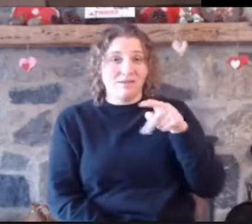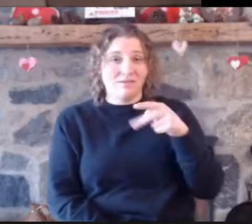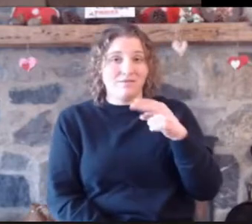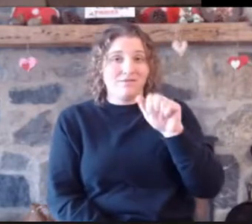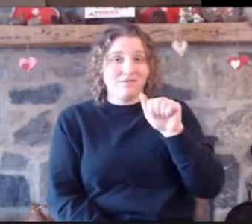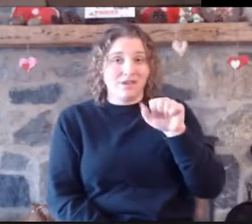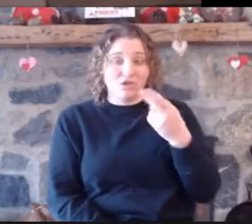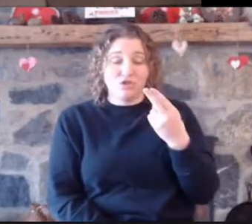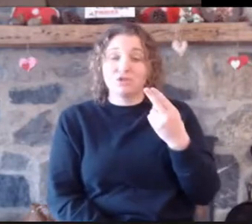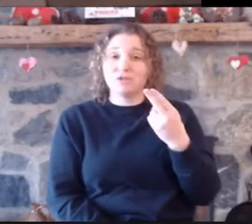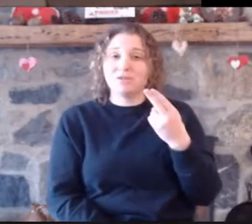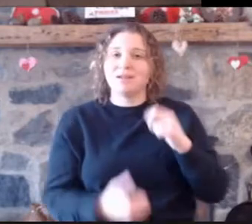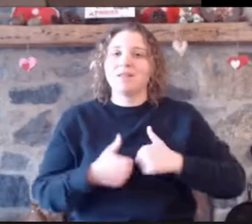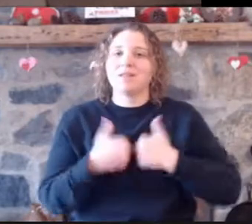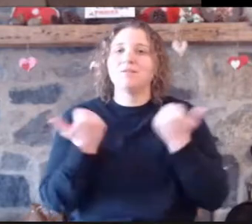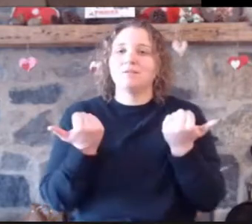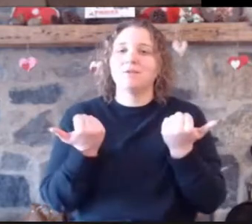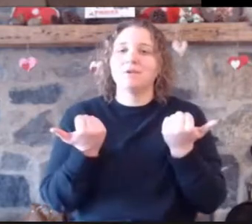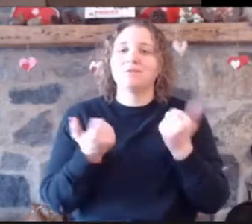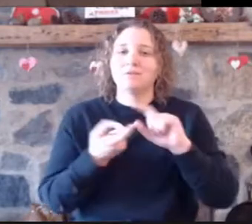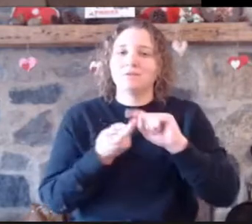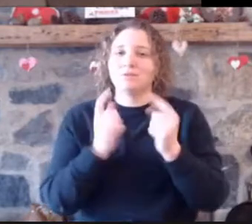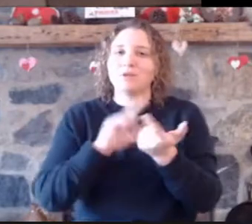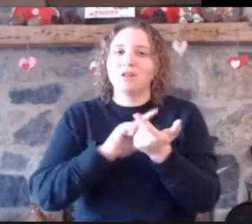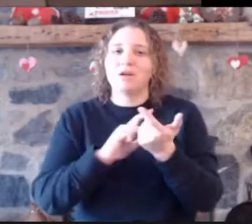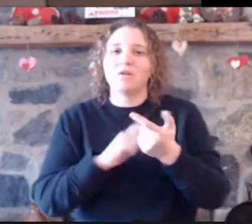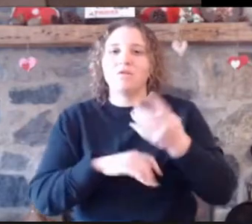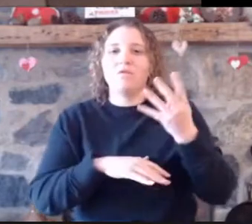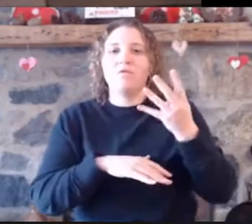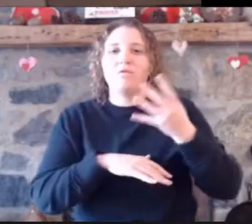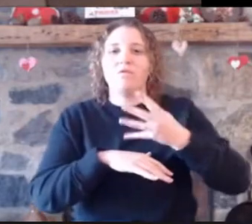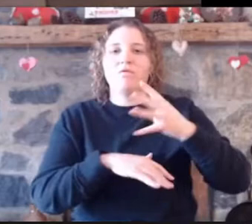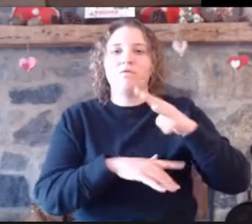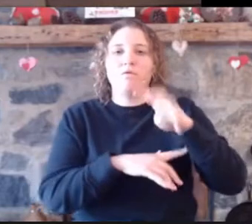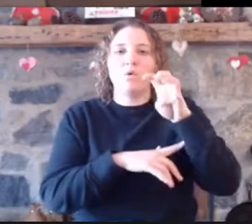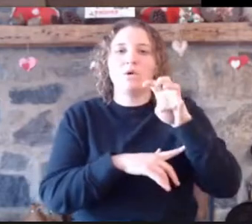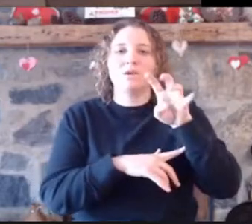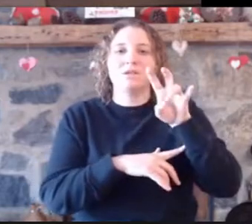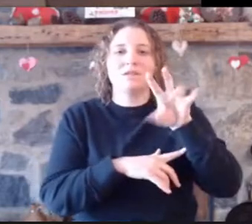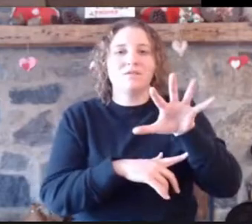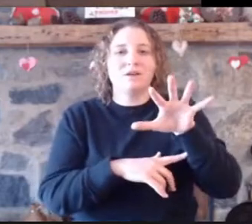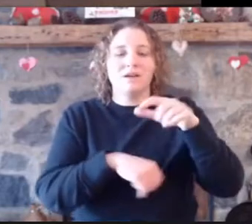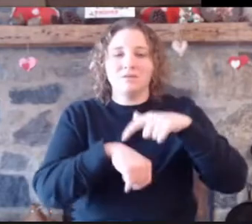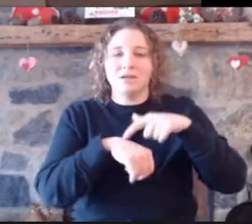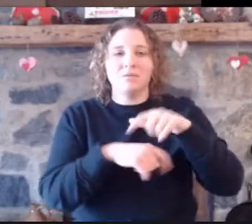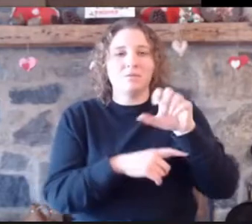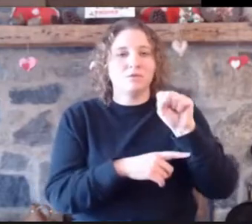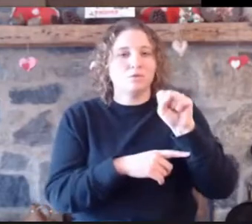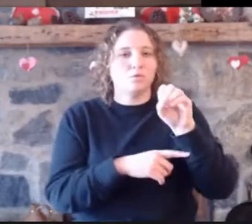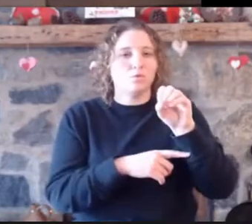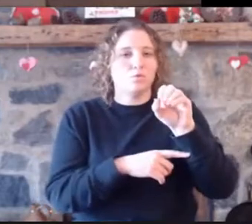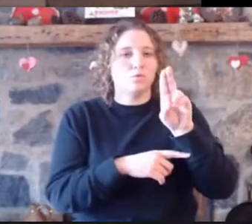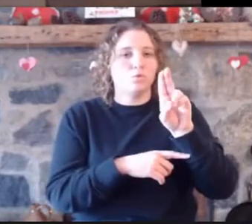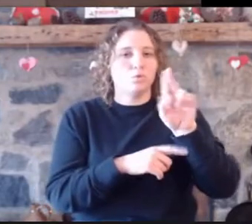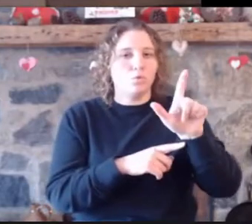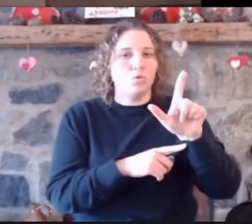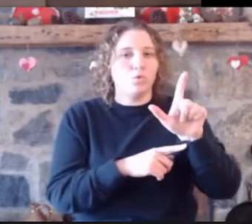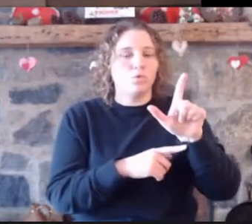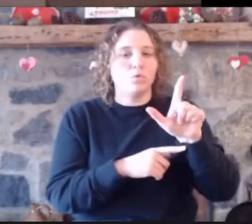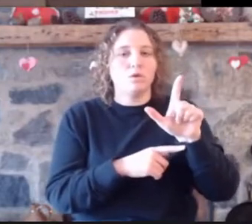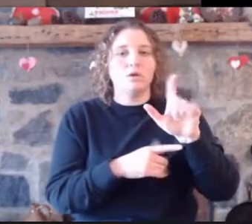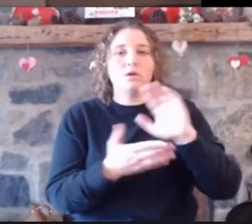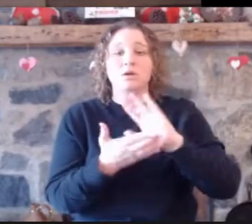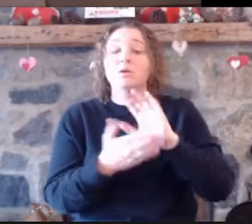life. Translated 475 times soul. Translated life